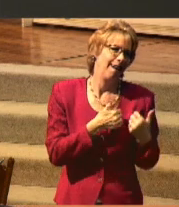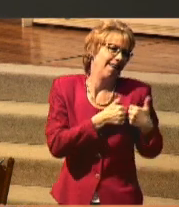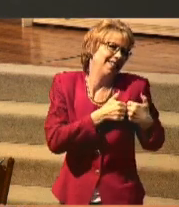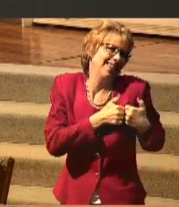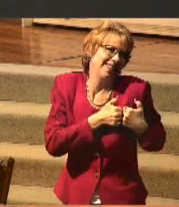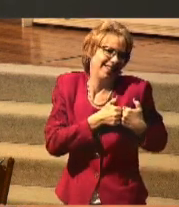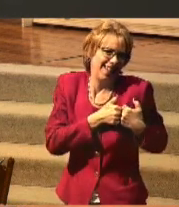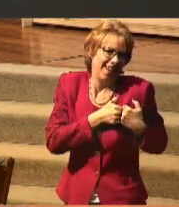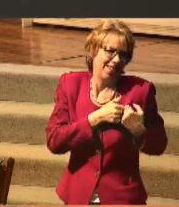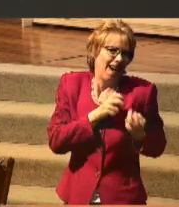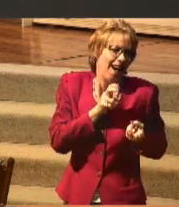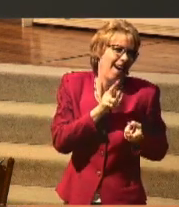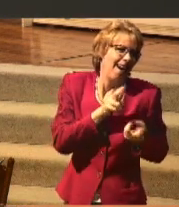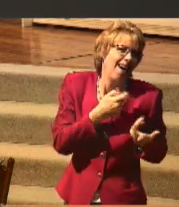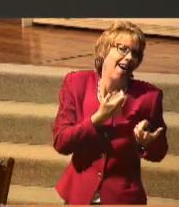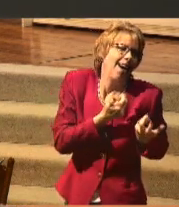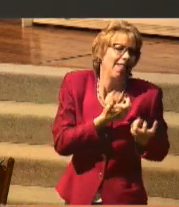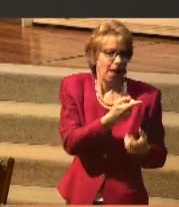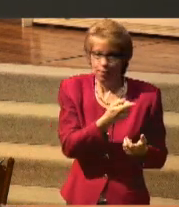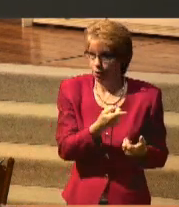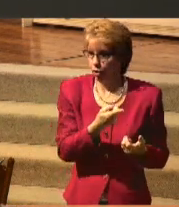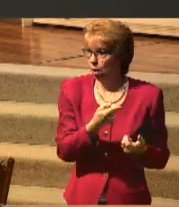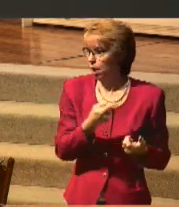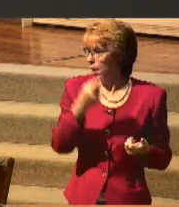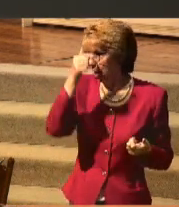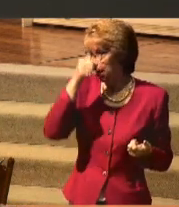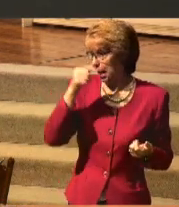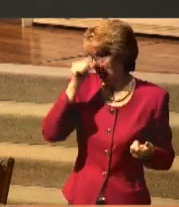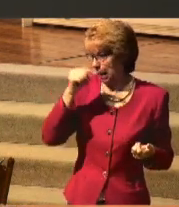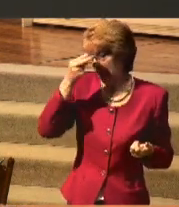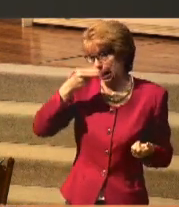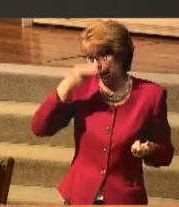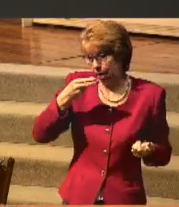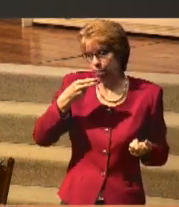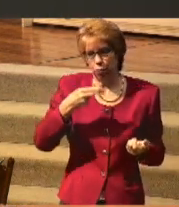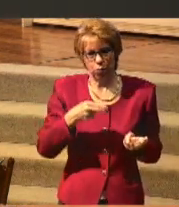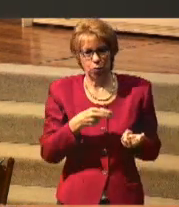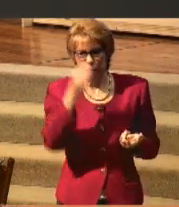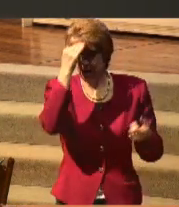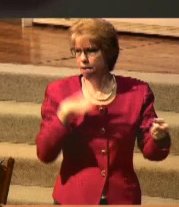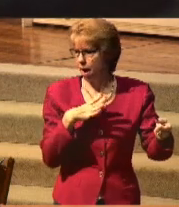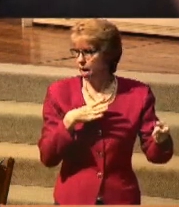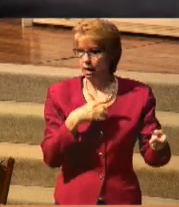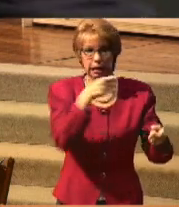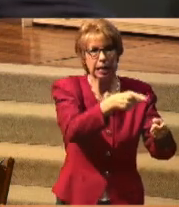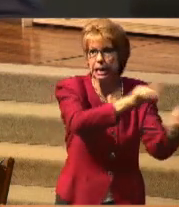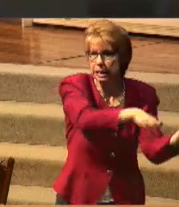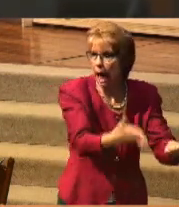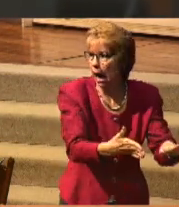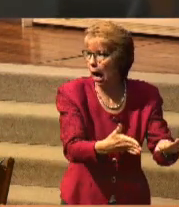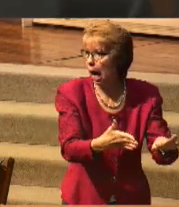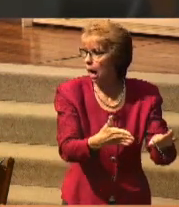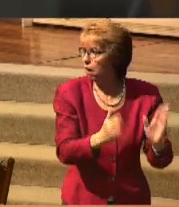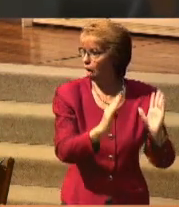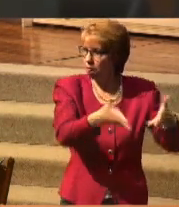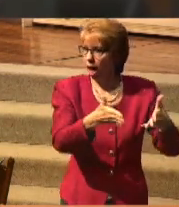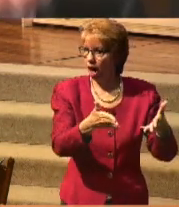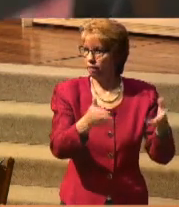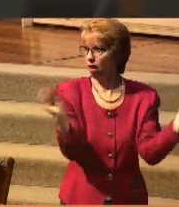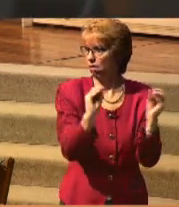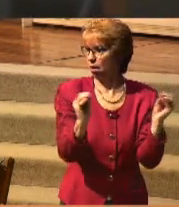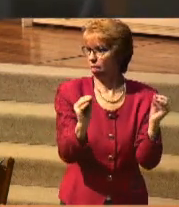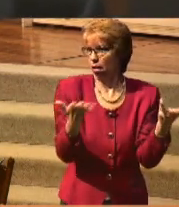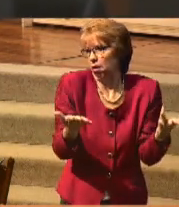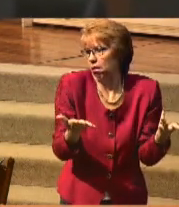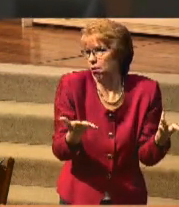of these Hebrew young men. And he died, and he left no heir. They had no baby